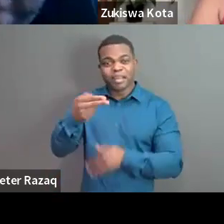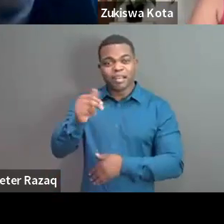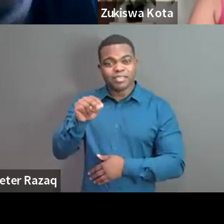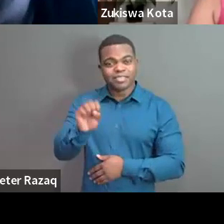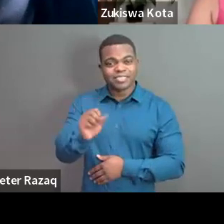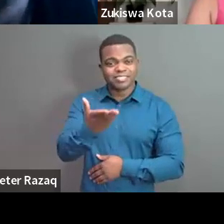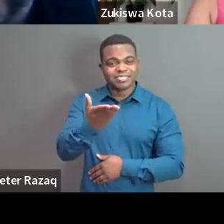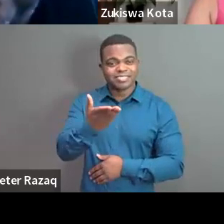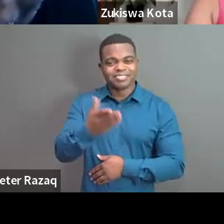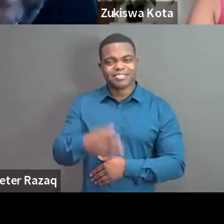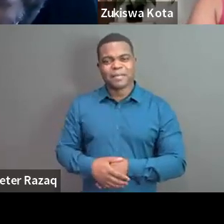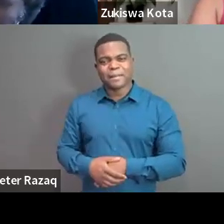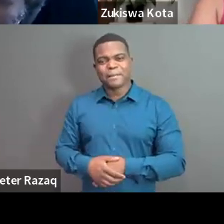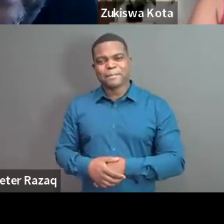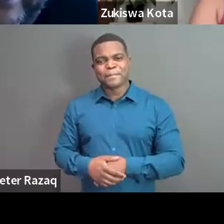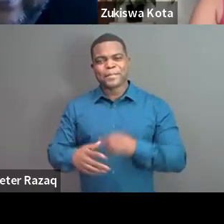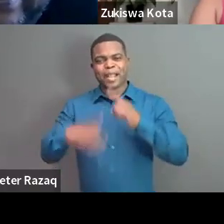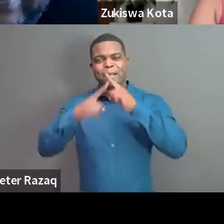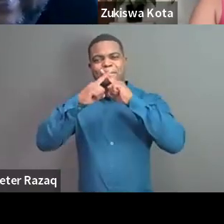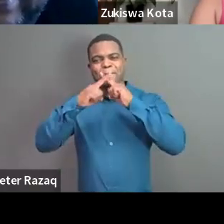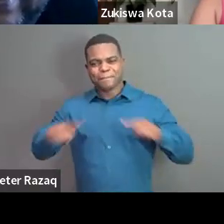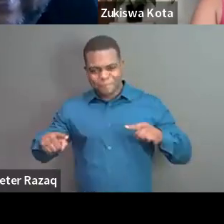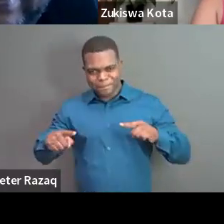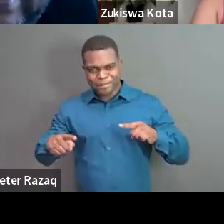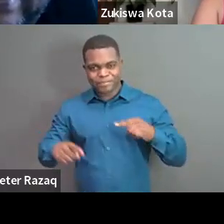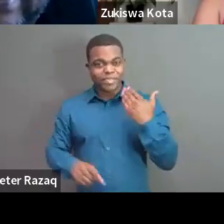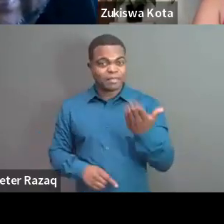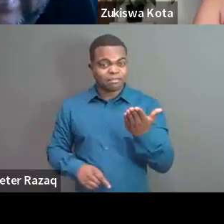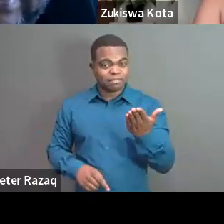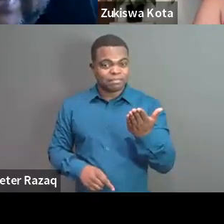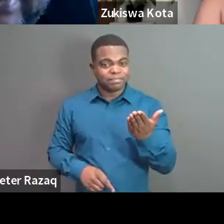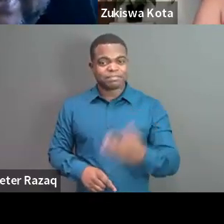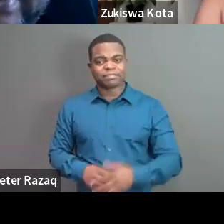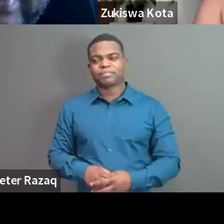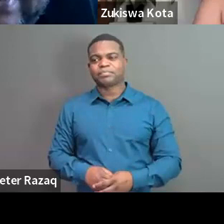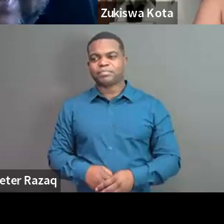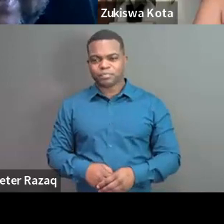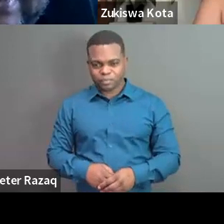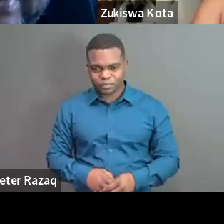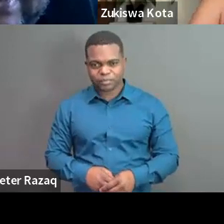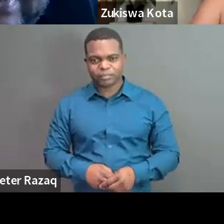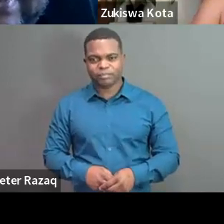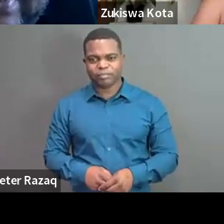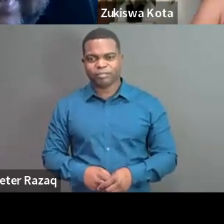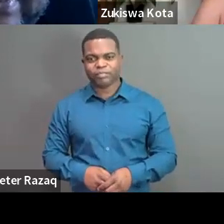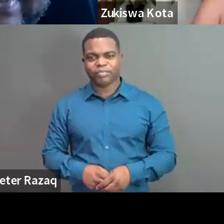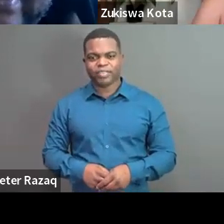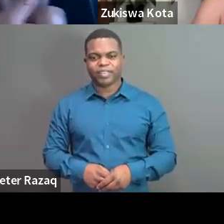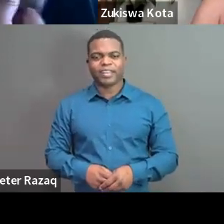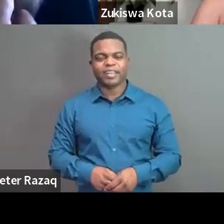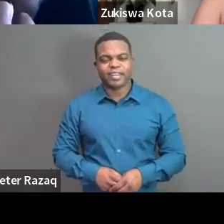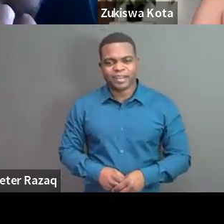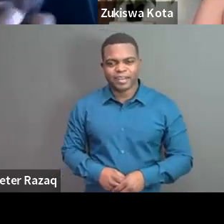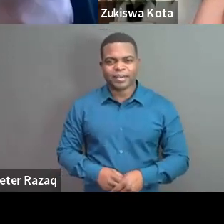input? Yeah, I can just say, I mean, I see that digital infrastructure is a prerequisite,